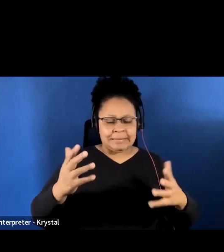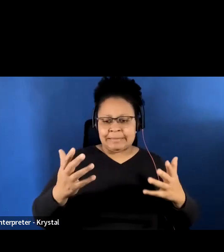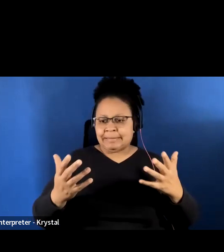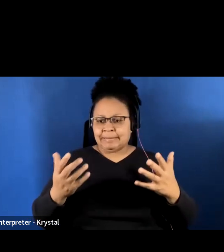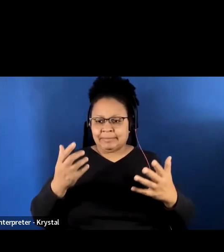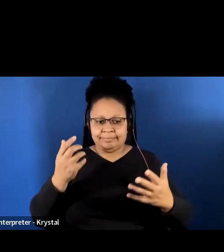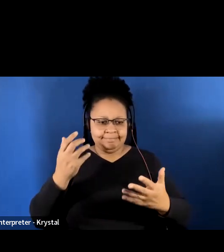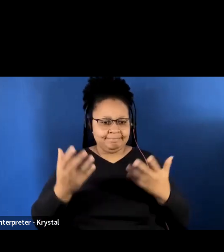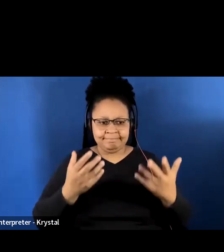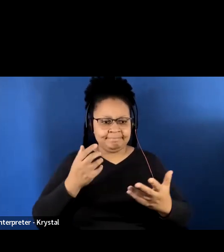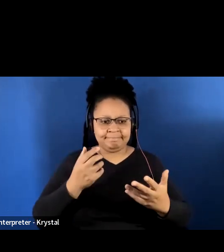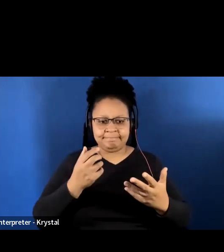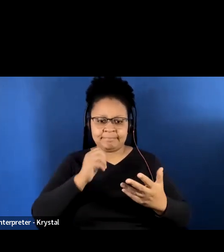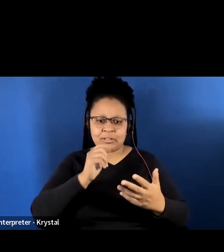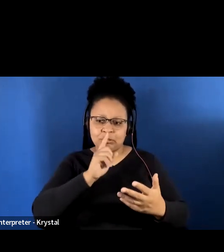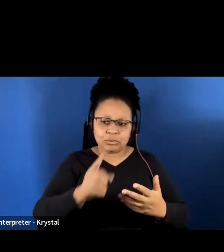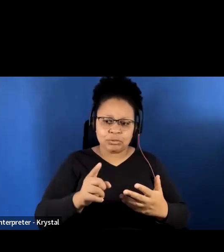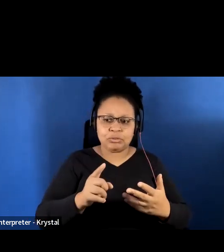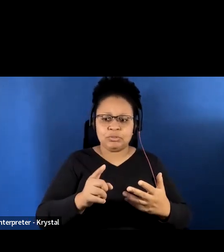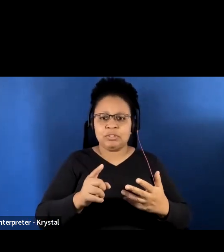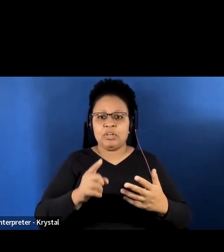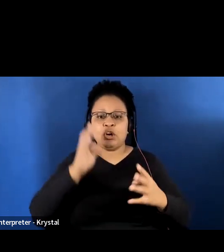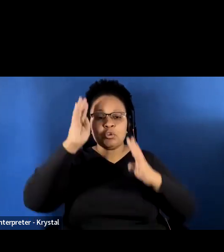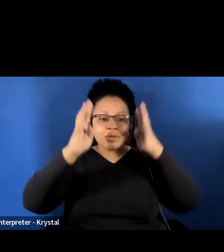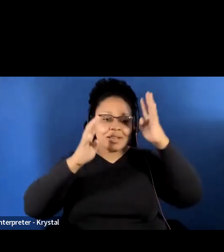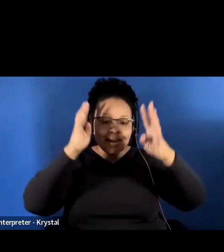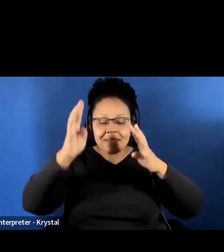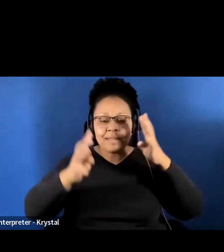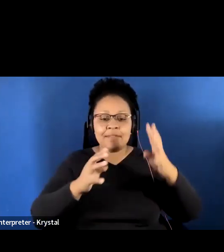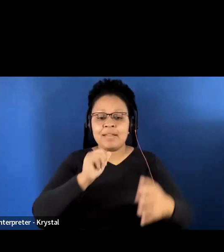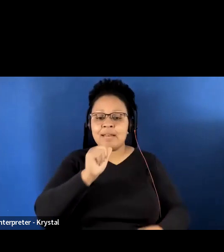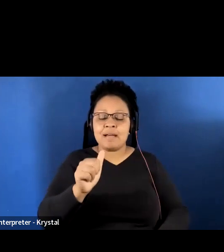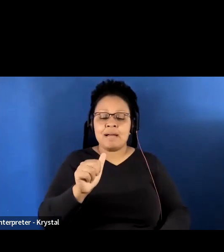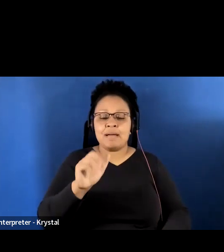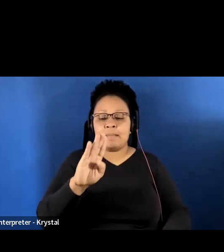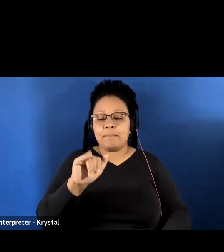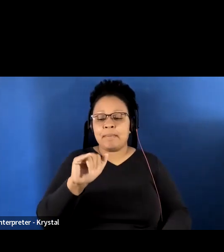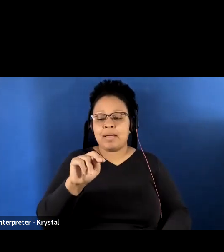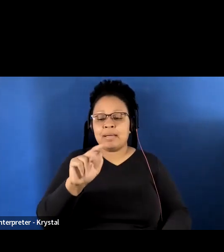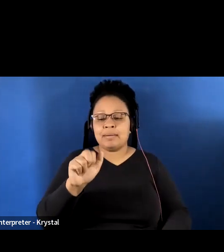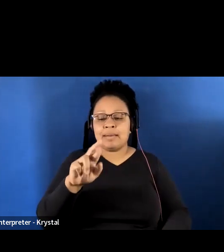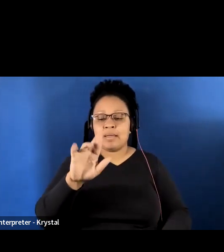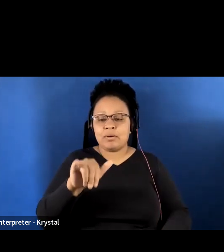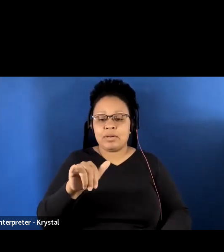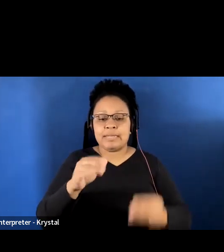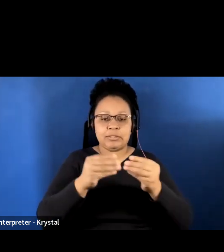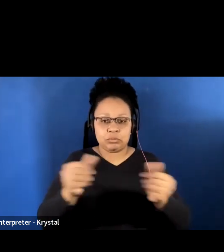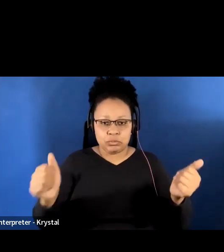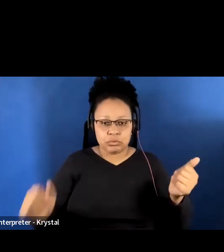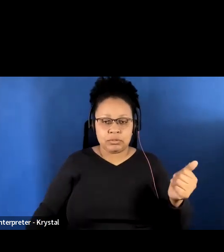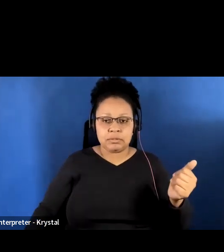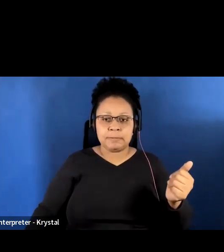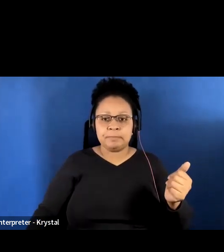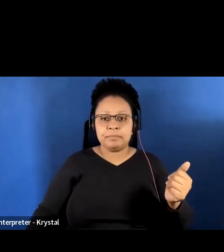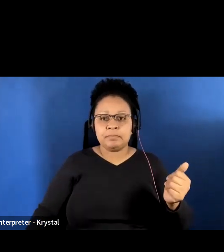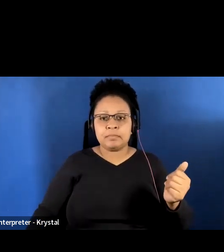of creative and non-binary solutions. Um, it's been a journey, I'm sure,